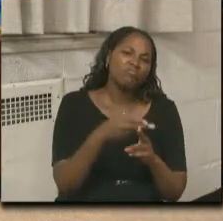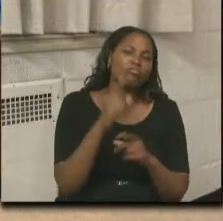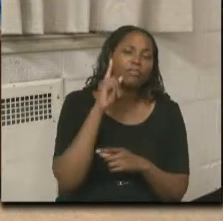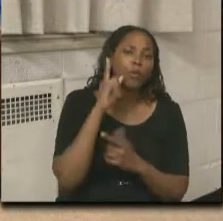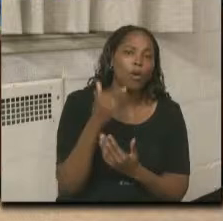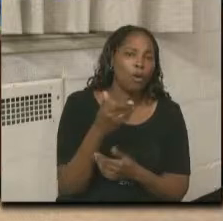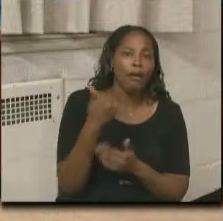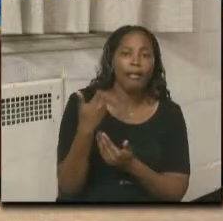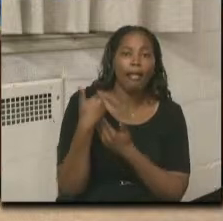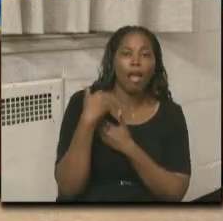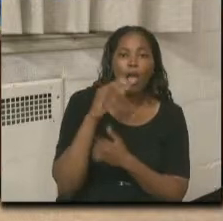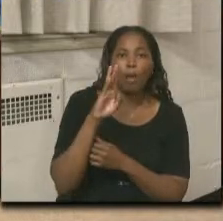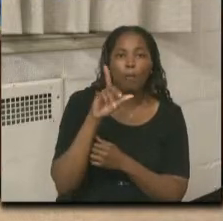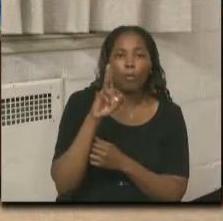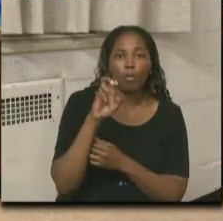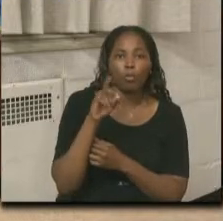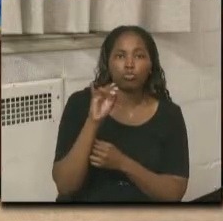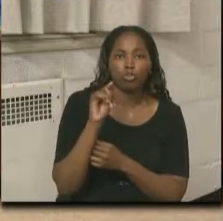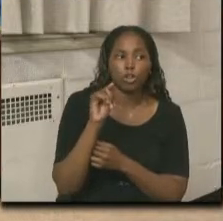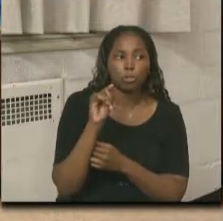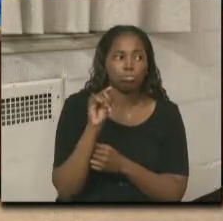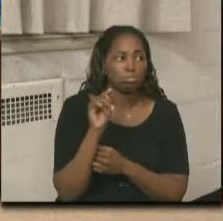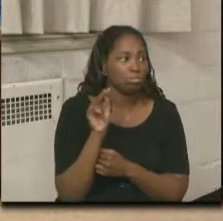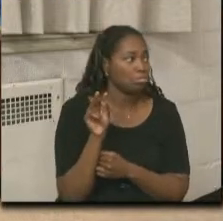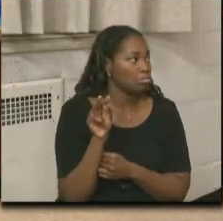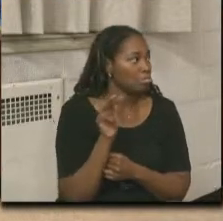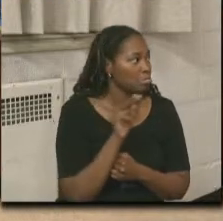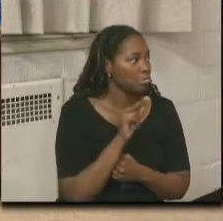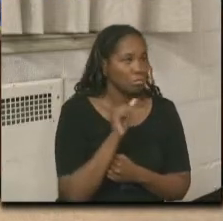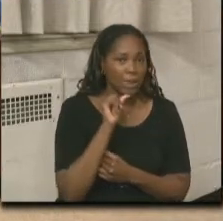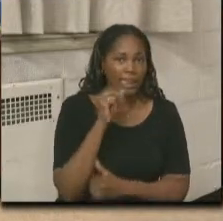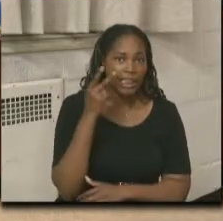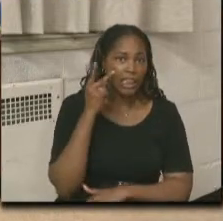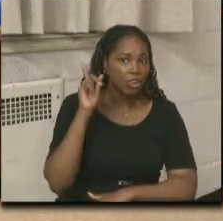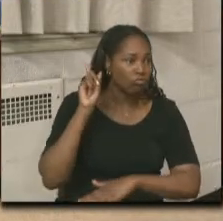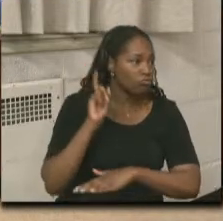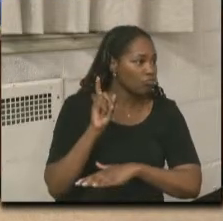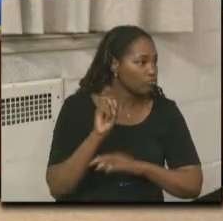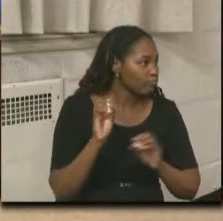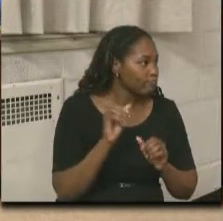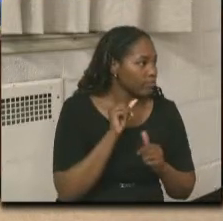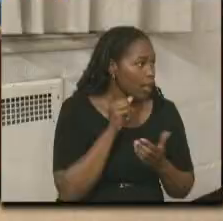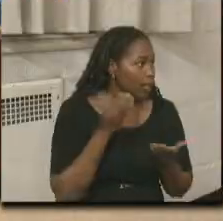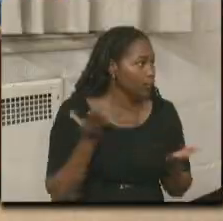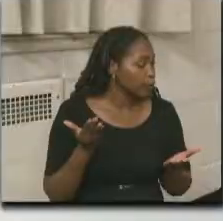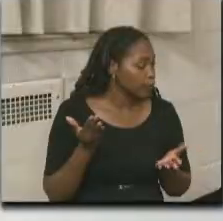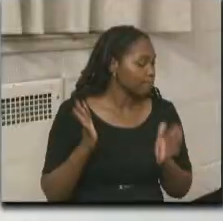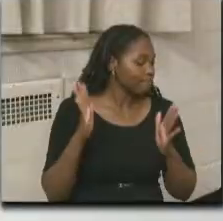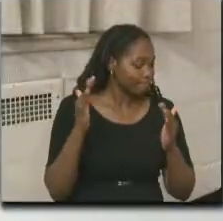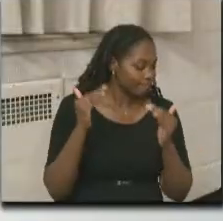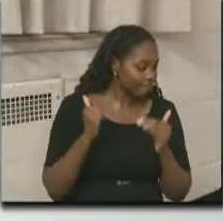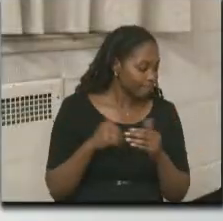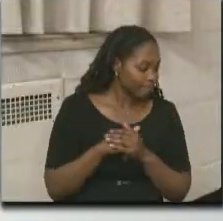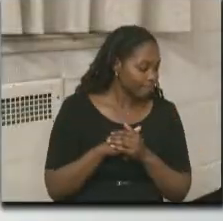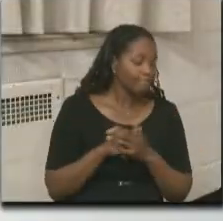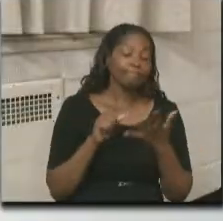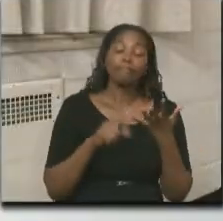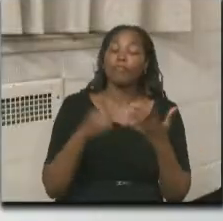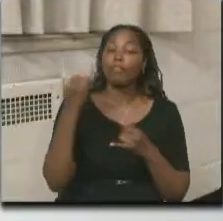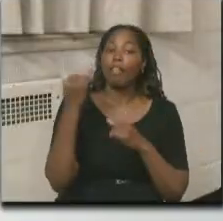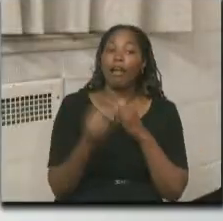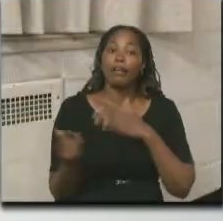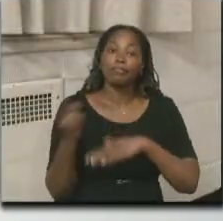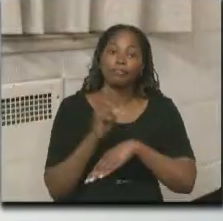I don't see her walking towards the podium. She's not here, ma'am. Our last